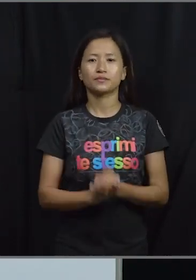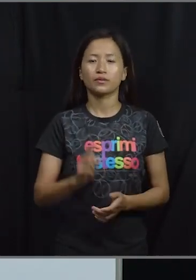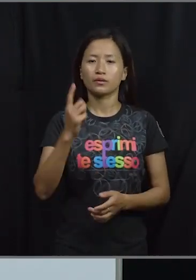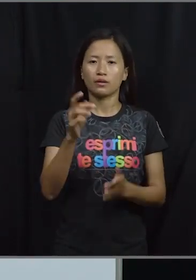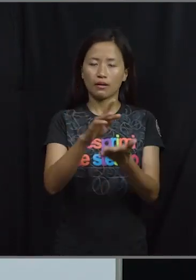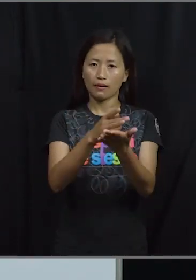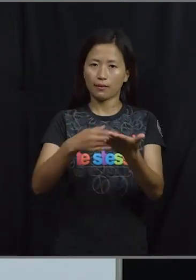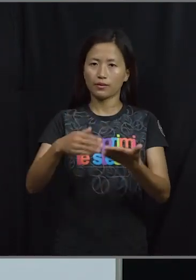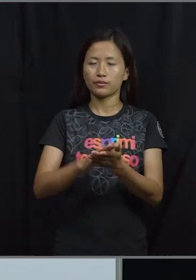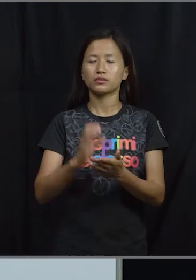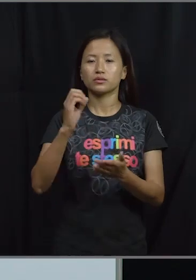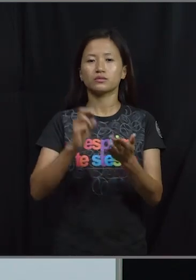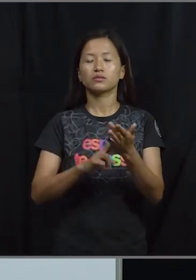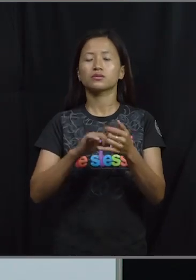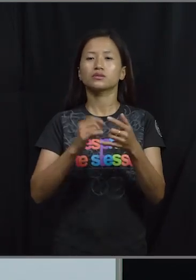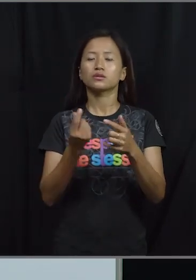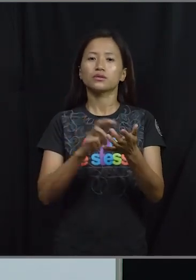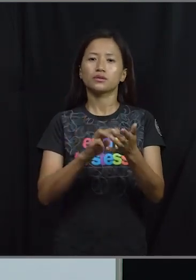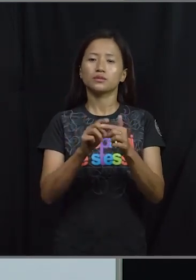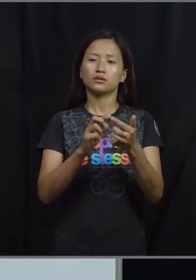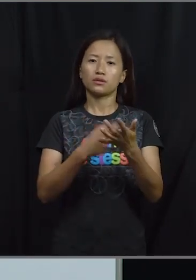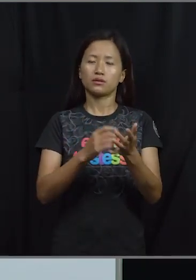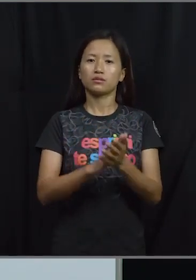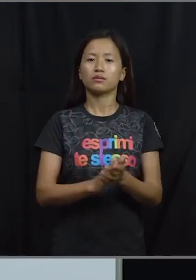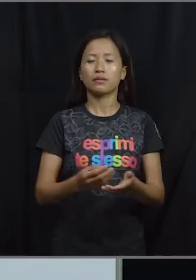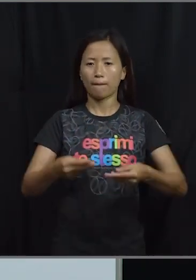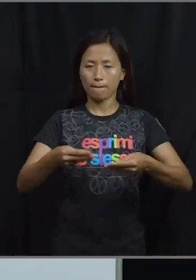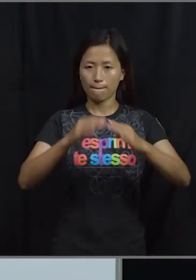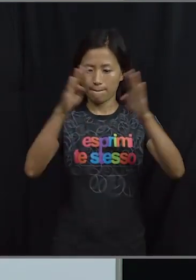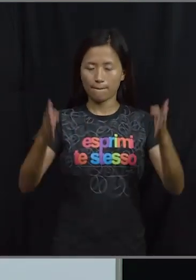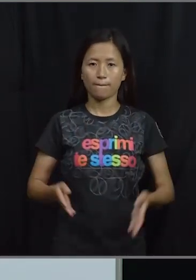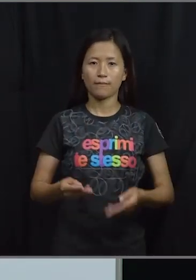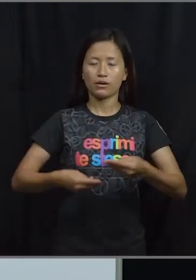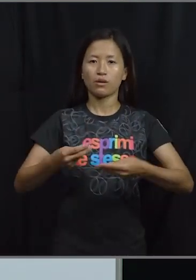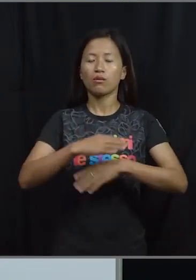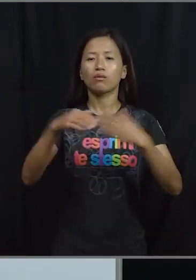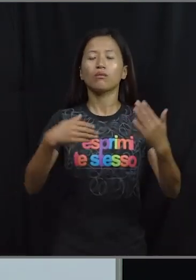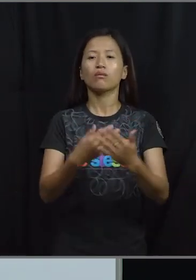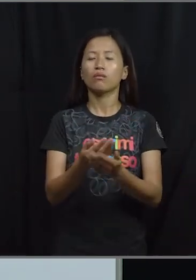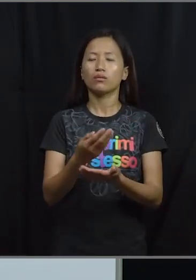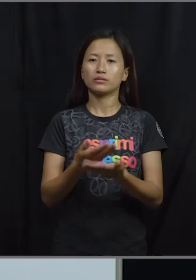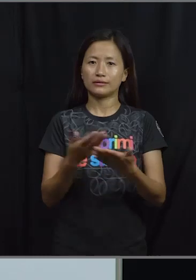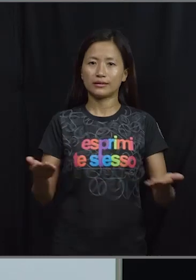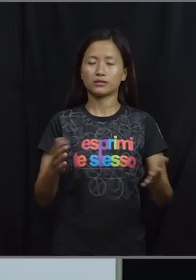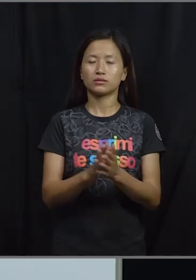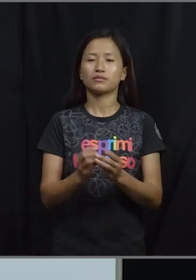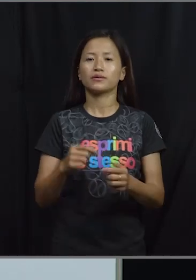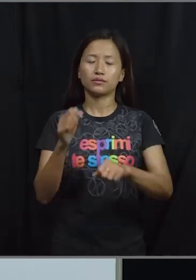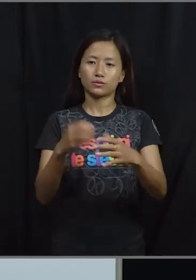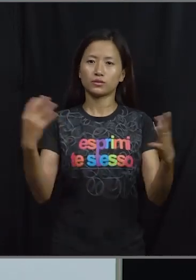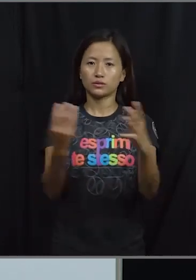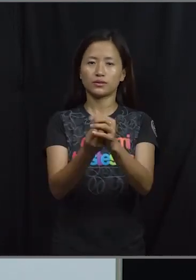a particular consumer. In market demand, we talk about all the consumers together at a